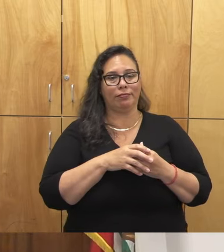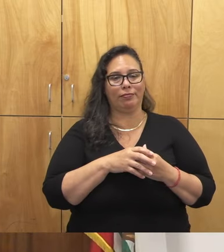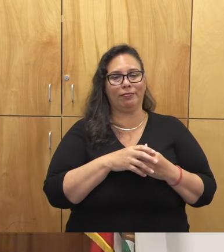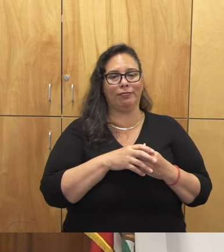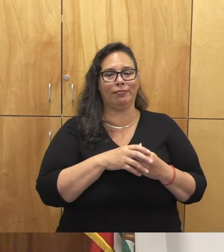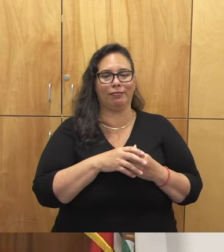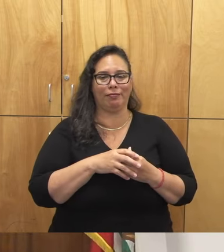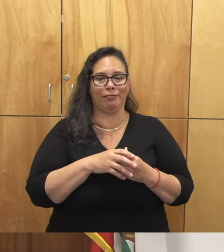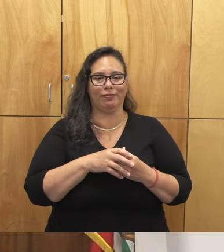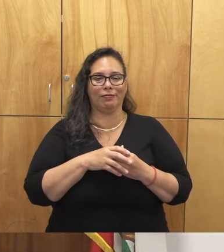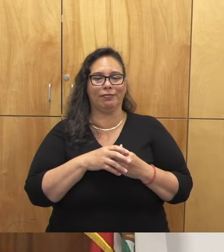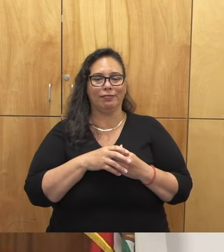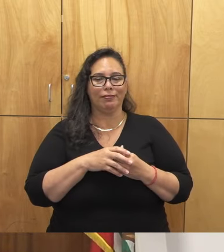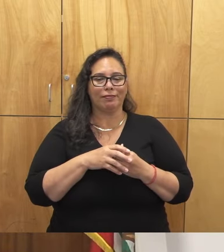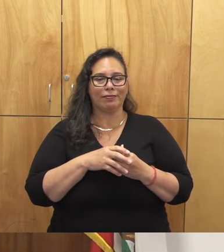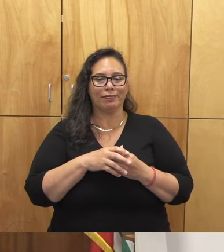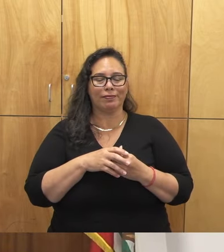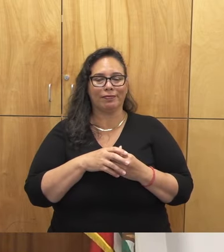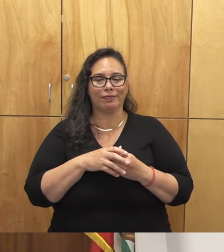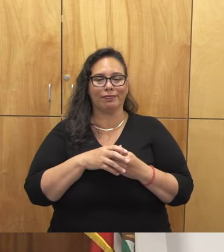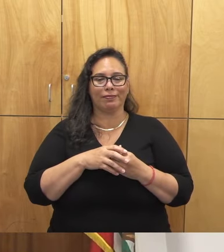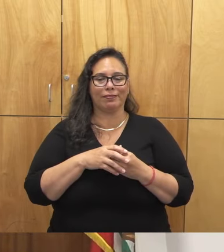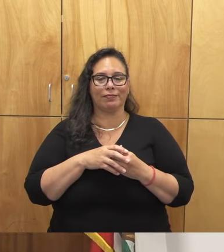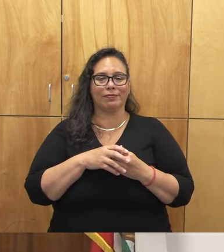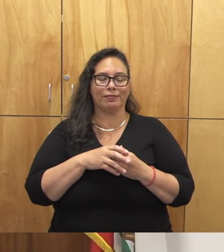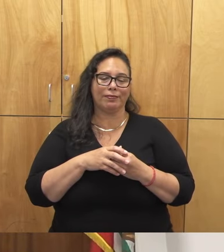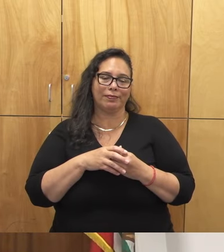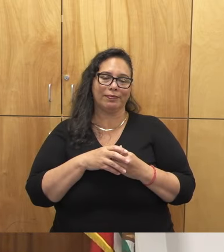I'm referring here to page